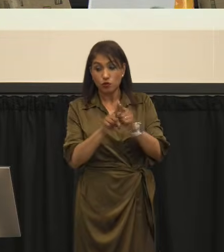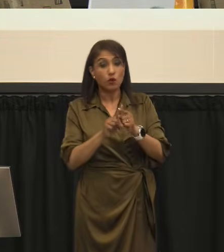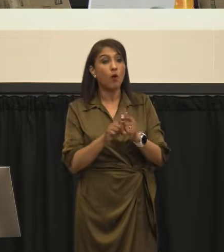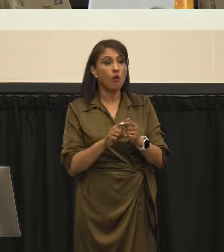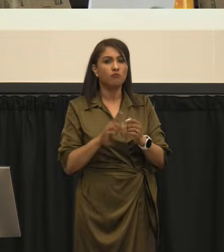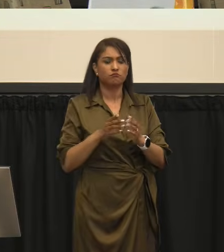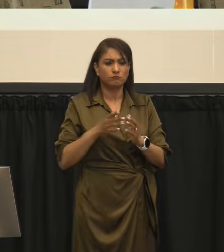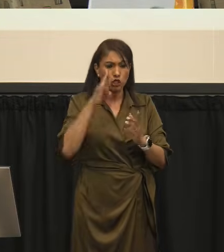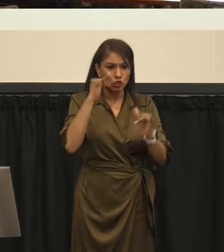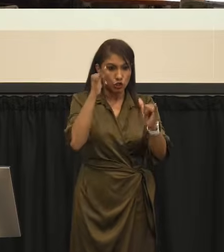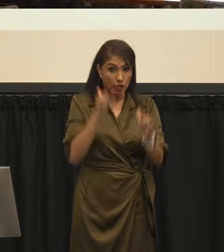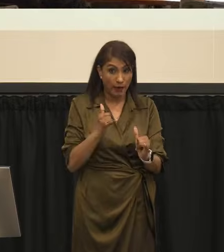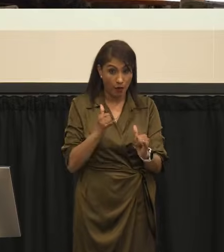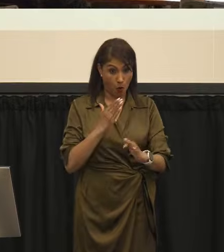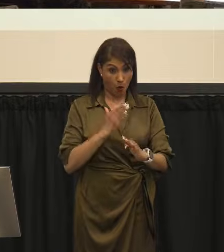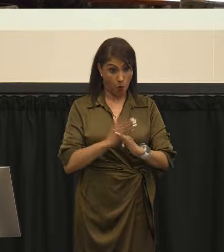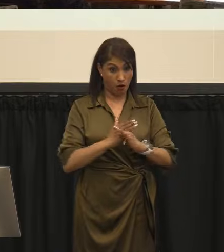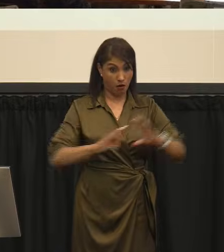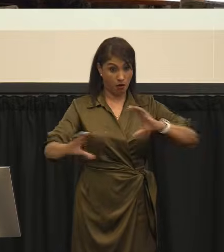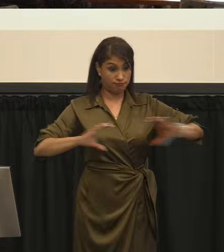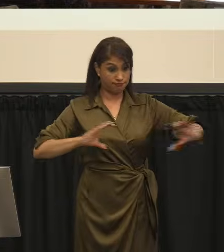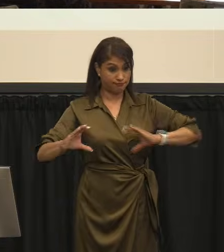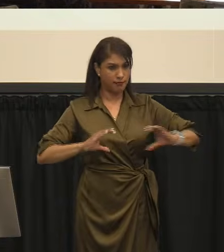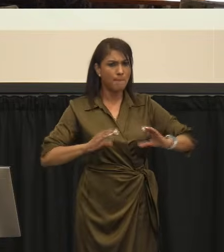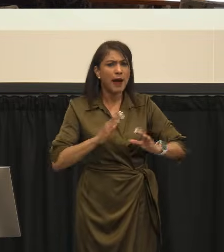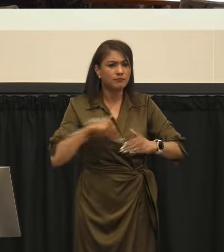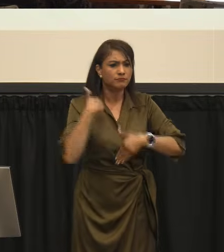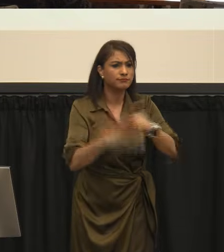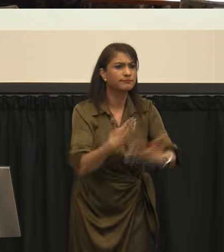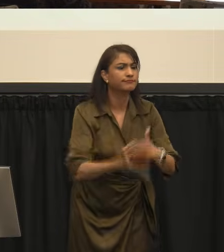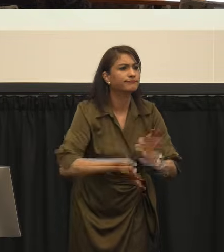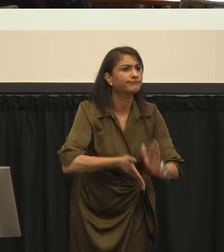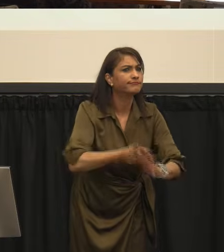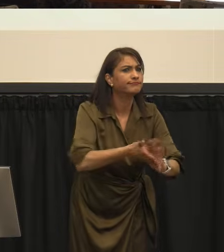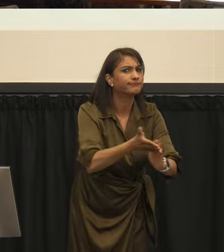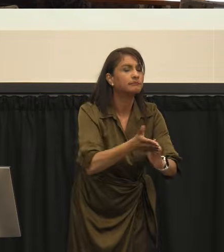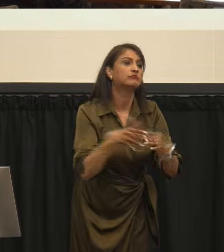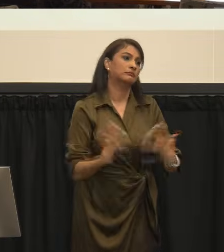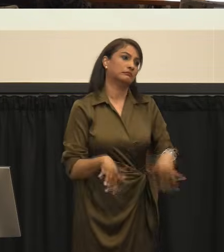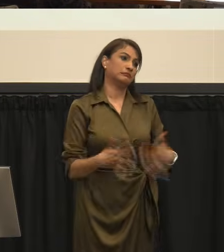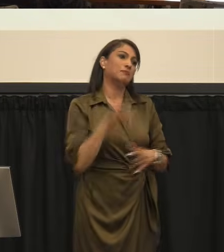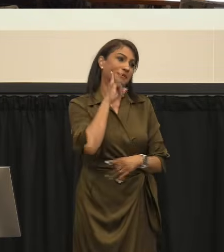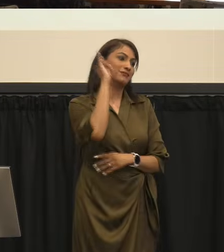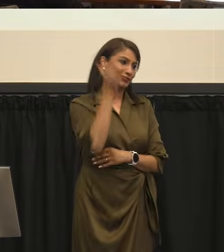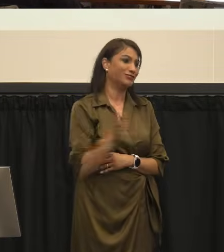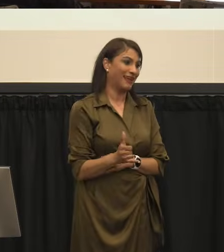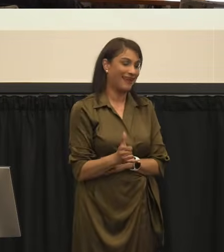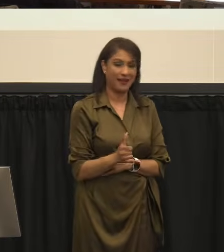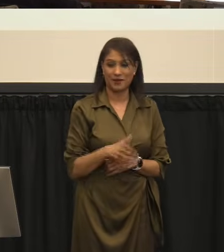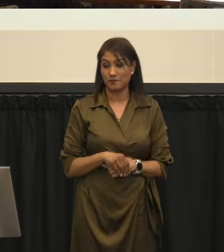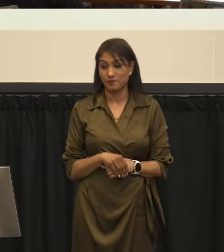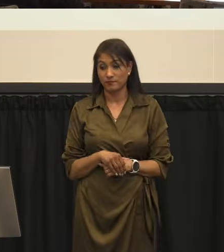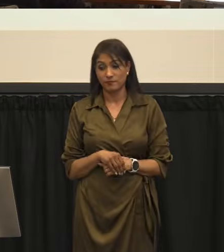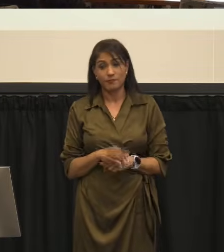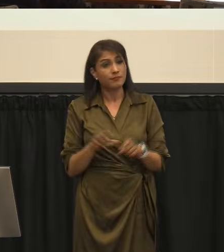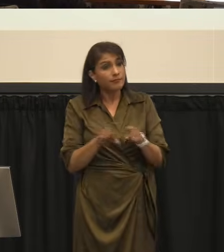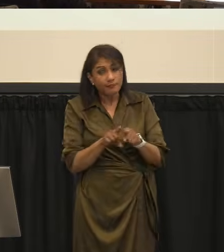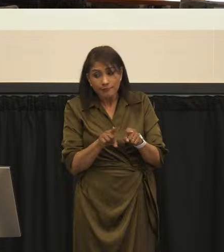gathering their contributions as well, and we checking and constantly validating